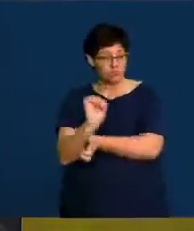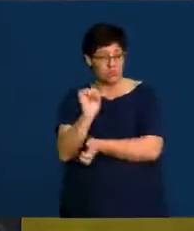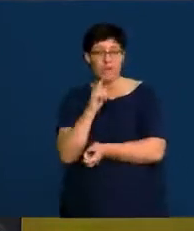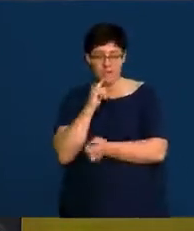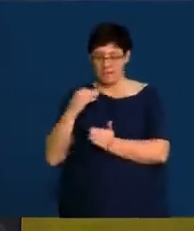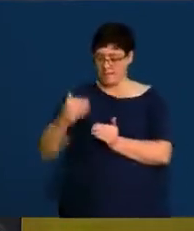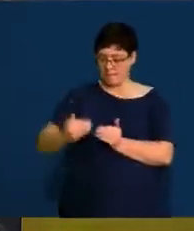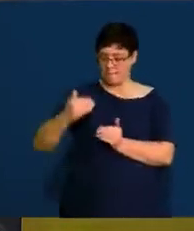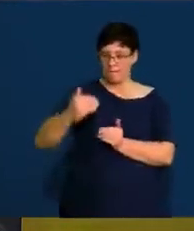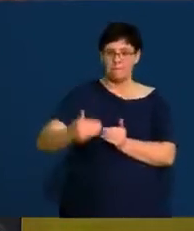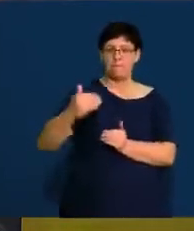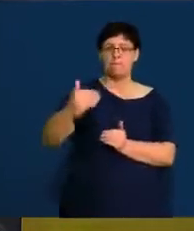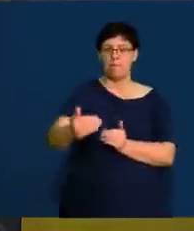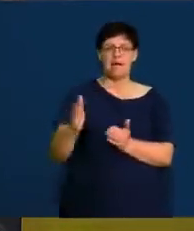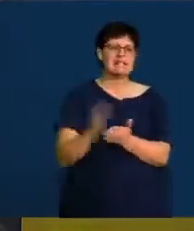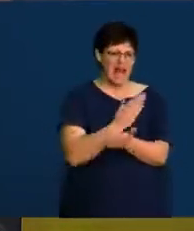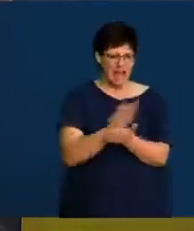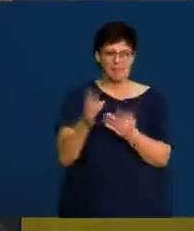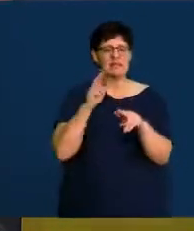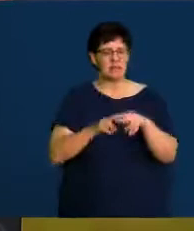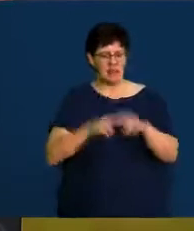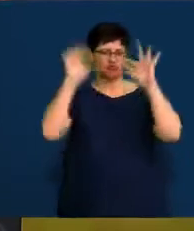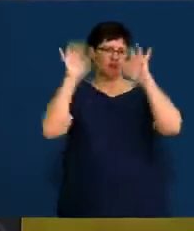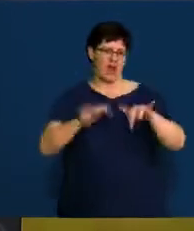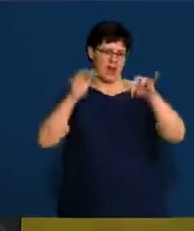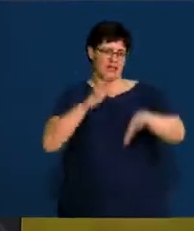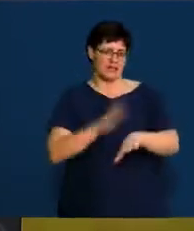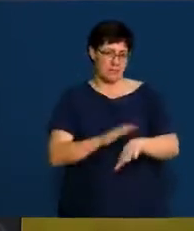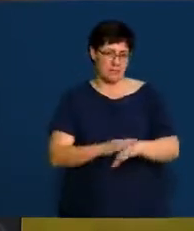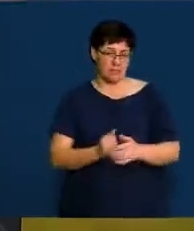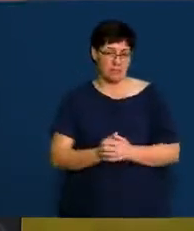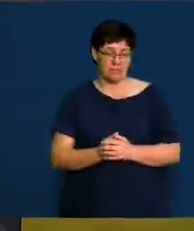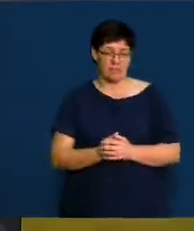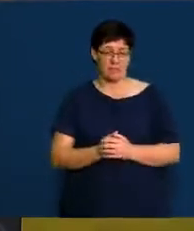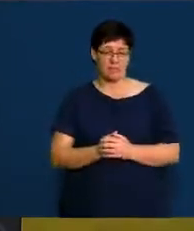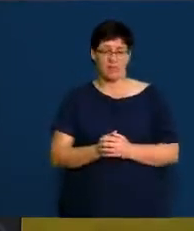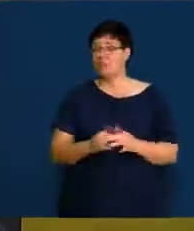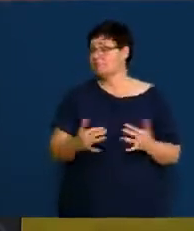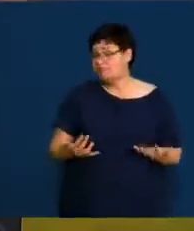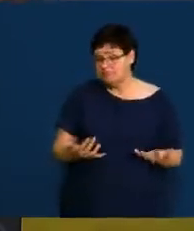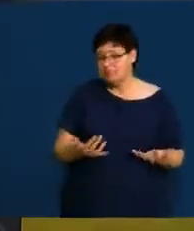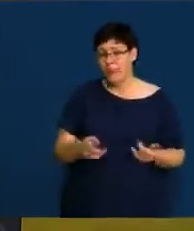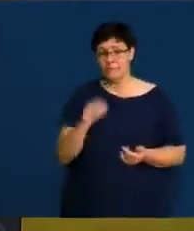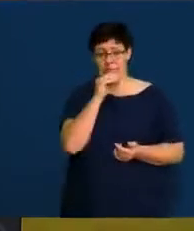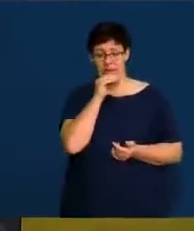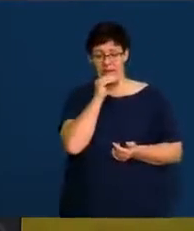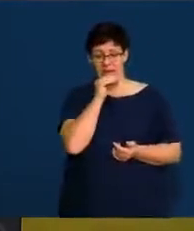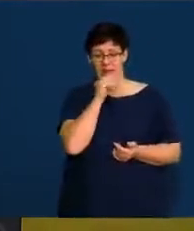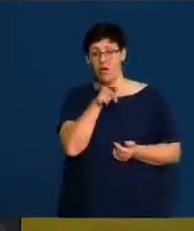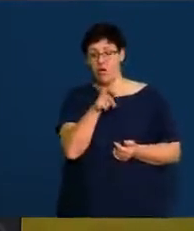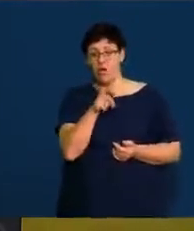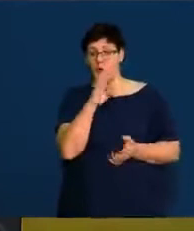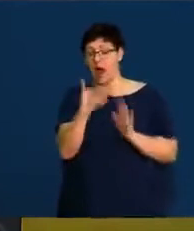periodic, only flows sometimes during the rainy season, does not necessarily mean that you